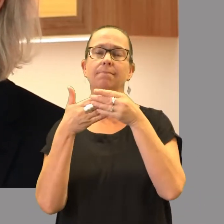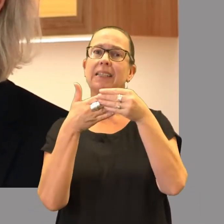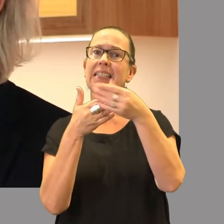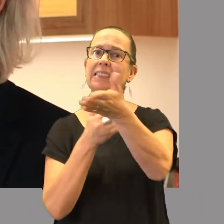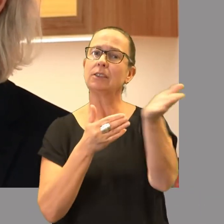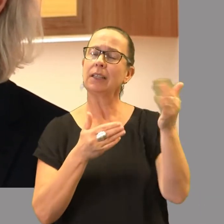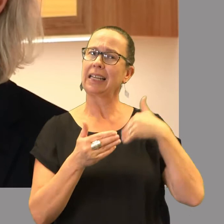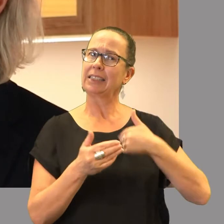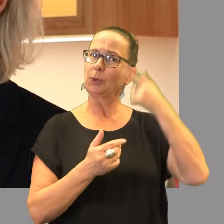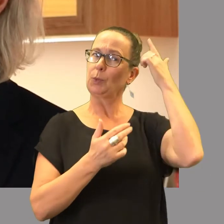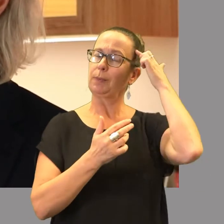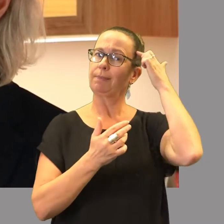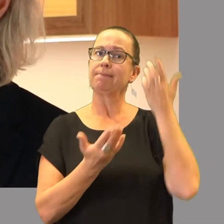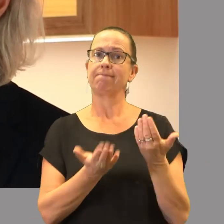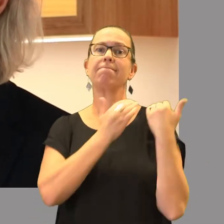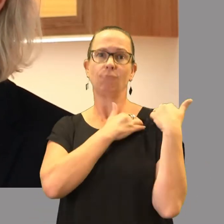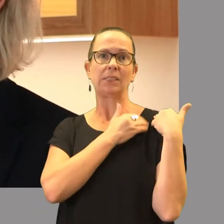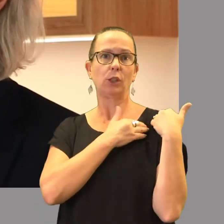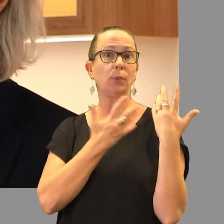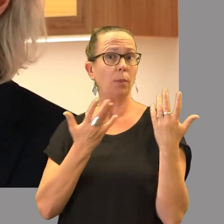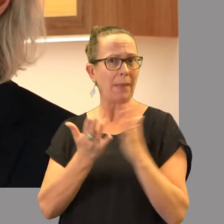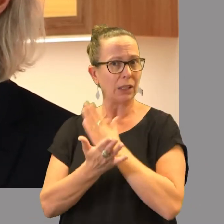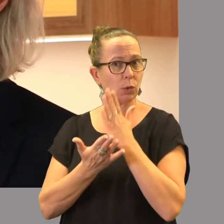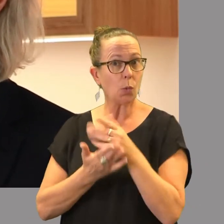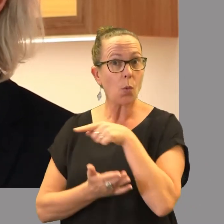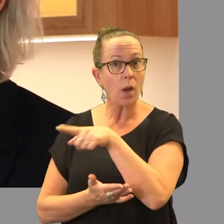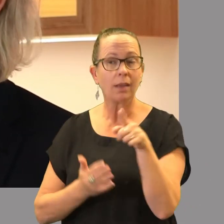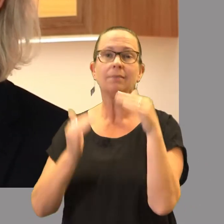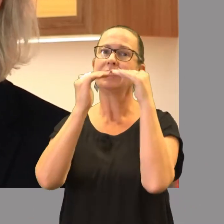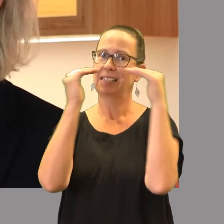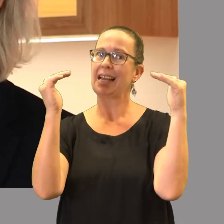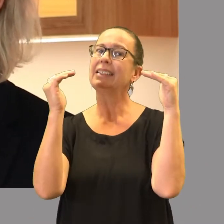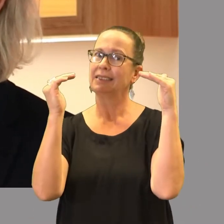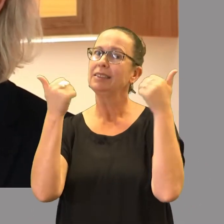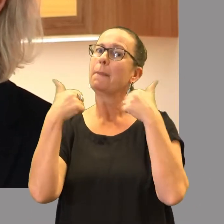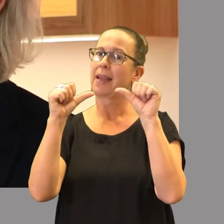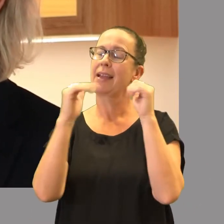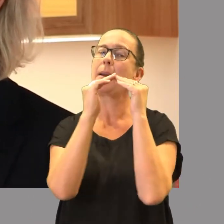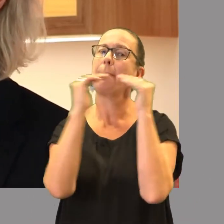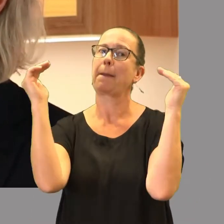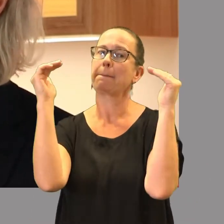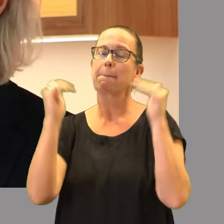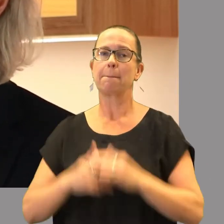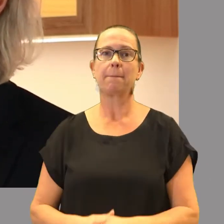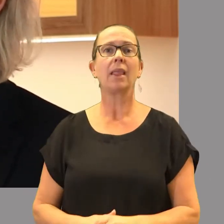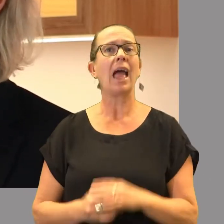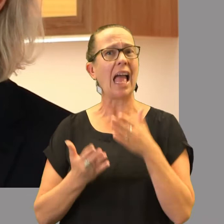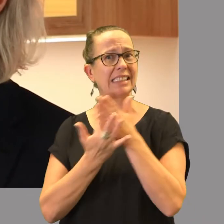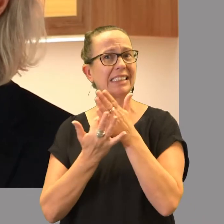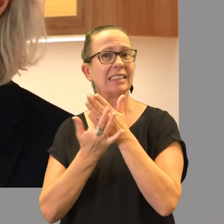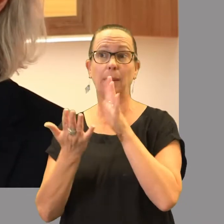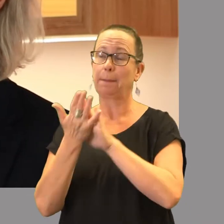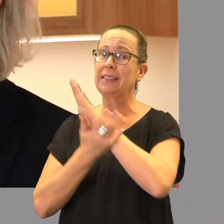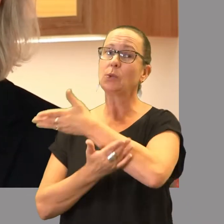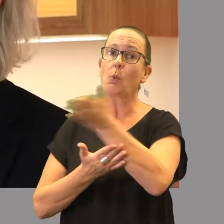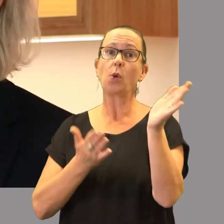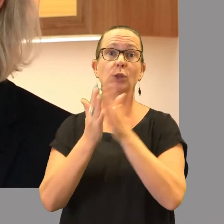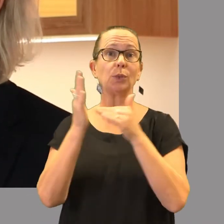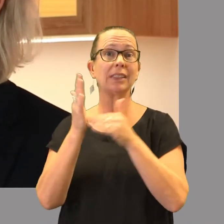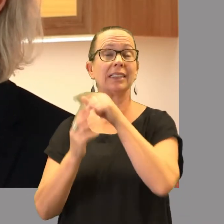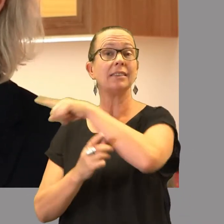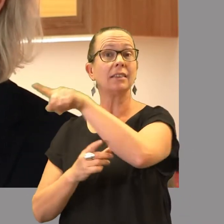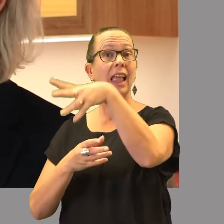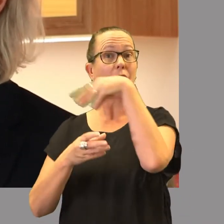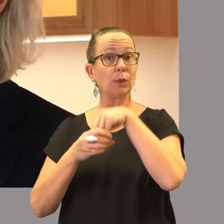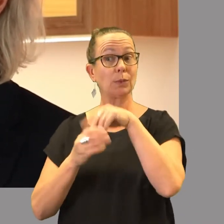in this work takes a sense of responsibility and obligation to make sure that we do hit those standards of accessibility so that all New Zealanders, including those with disabilities,